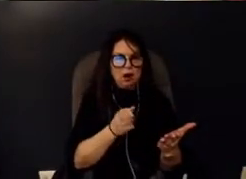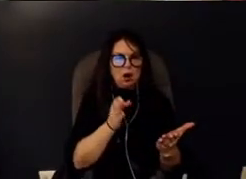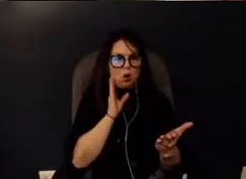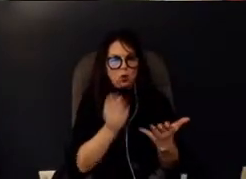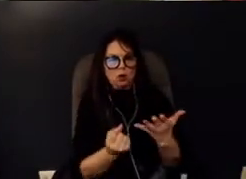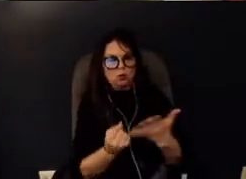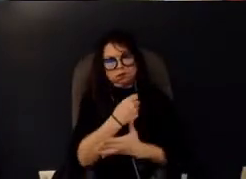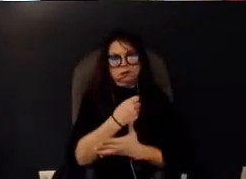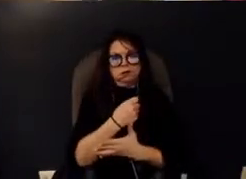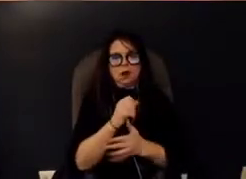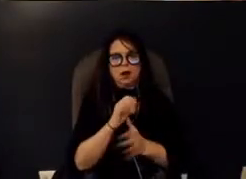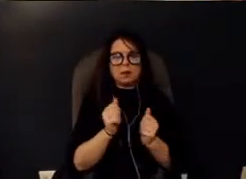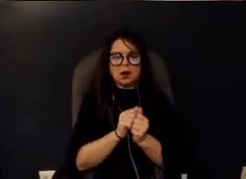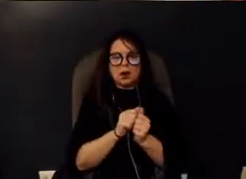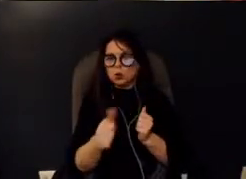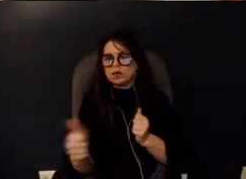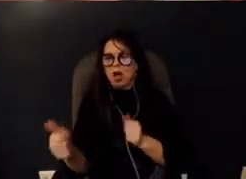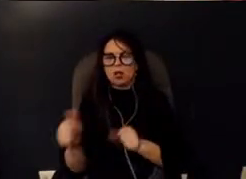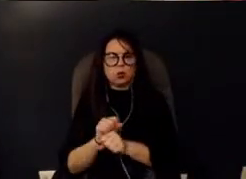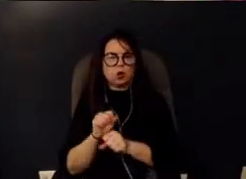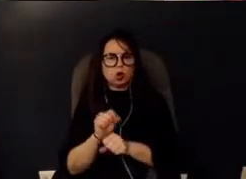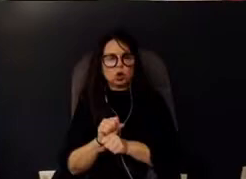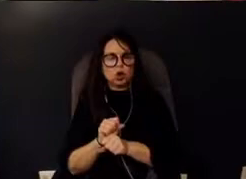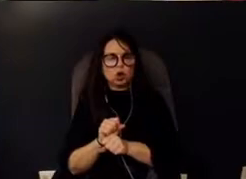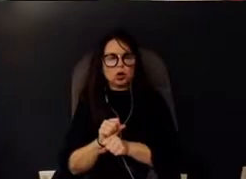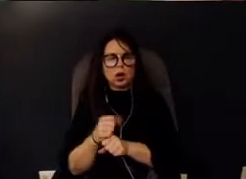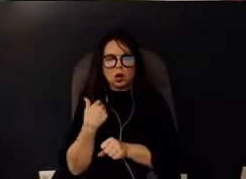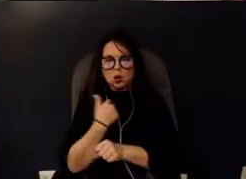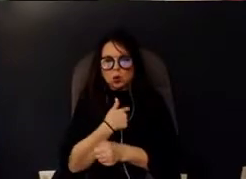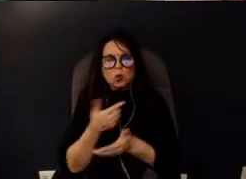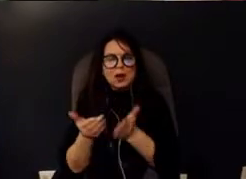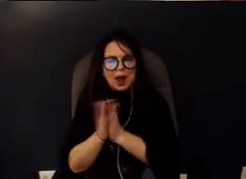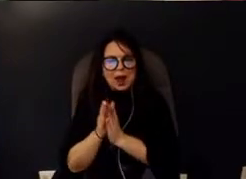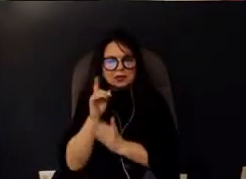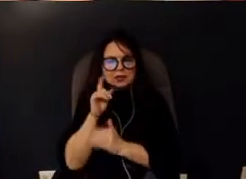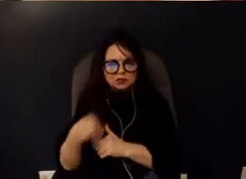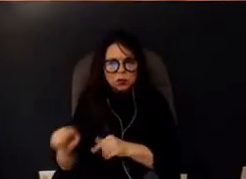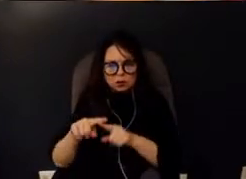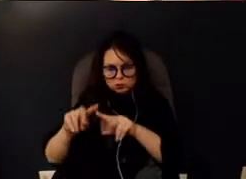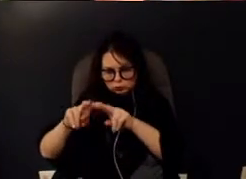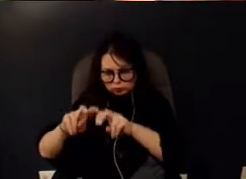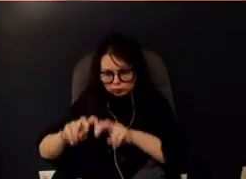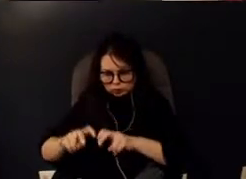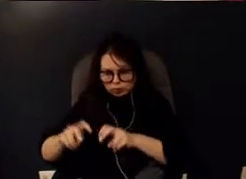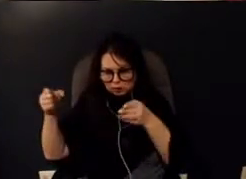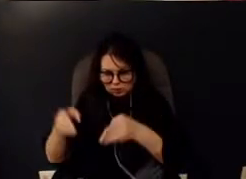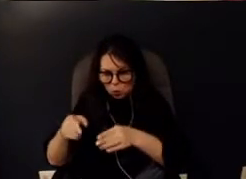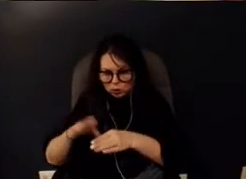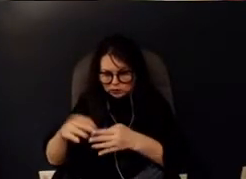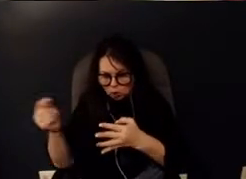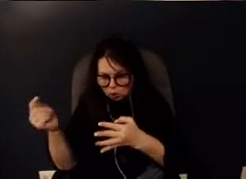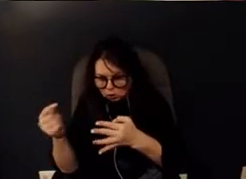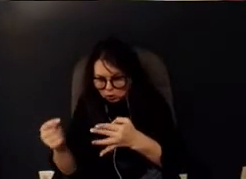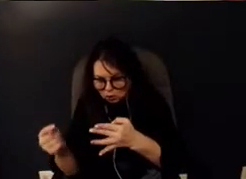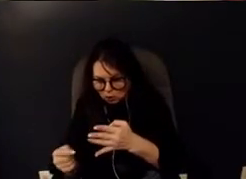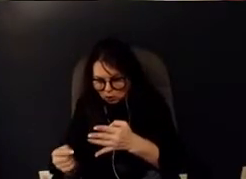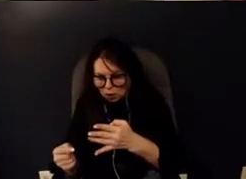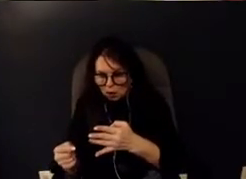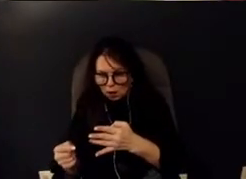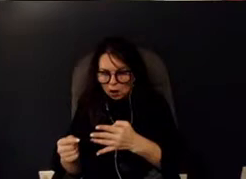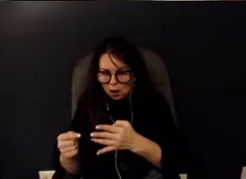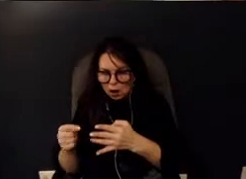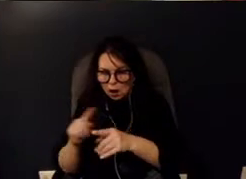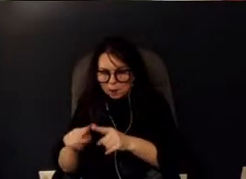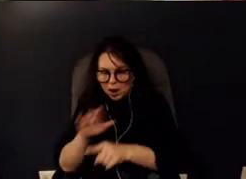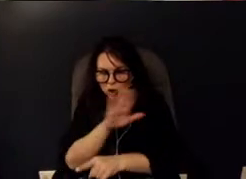asked them to. So we asked them to whittle down and focus on things, and this would jump